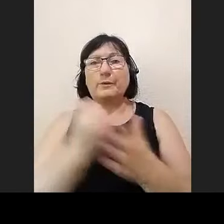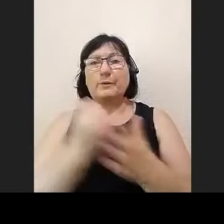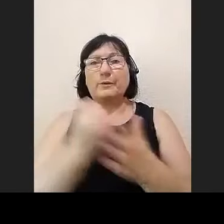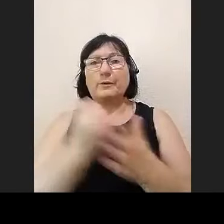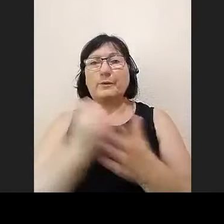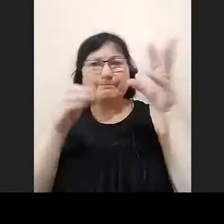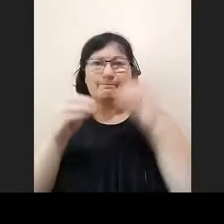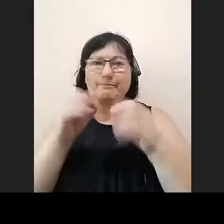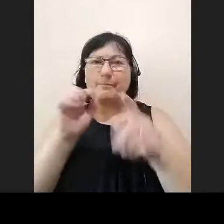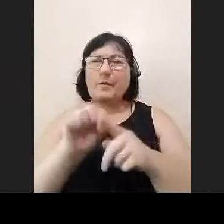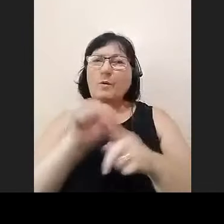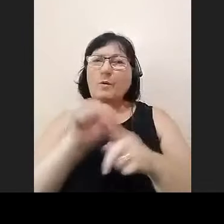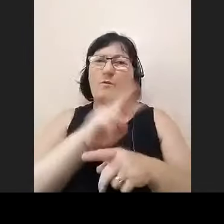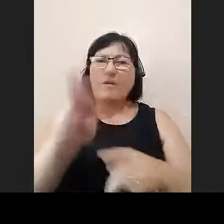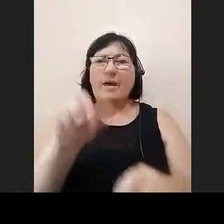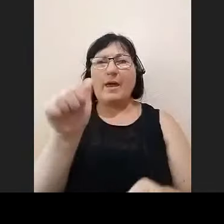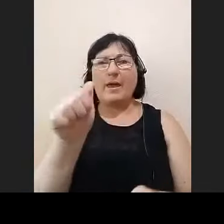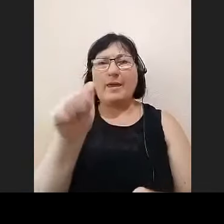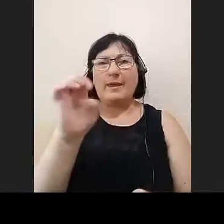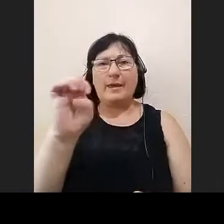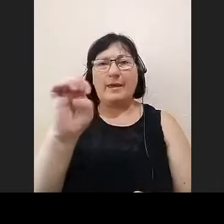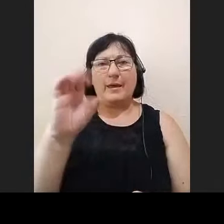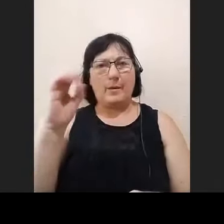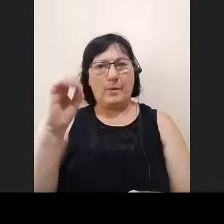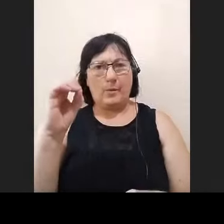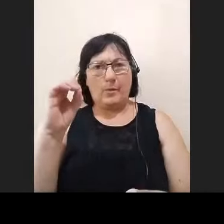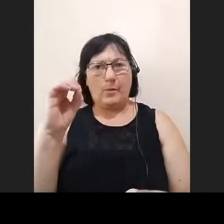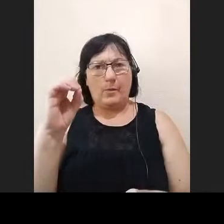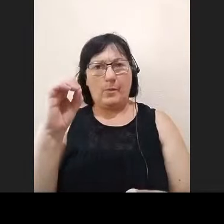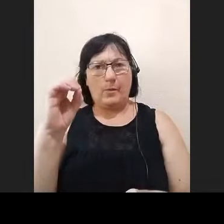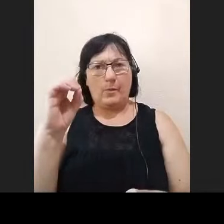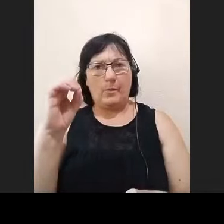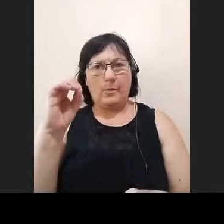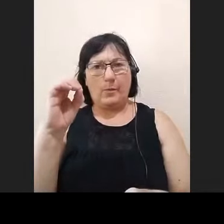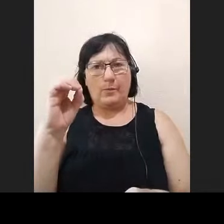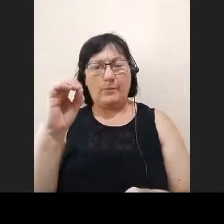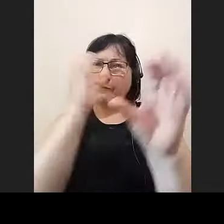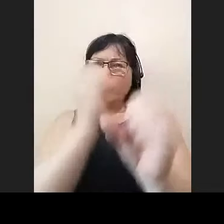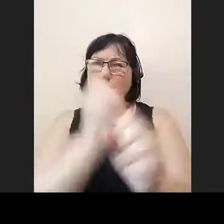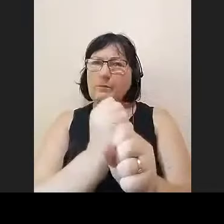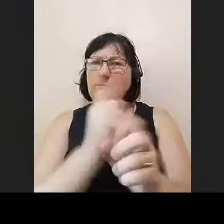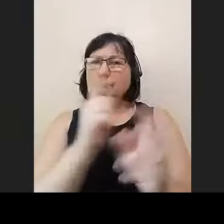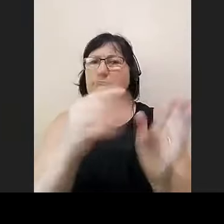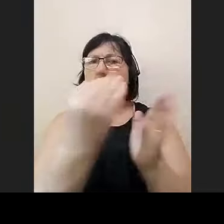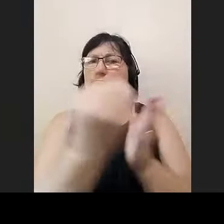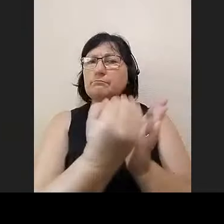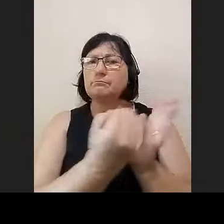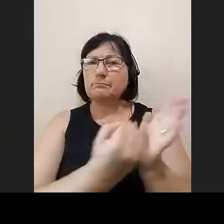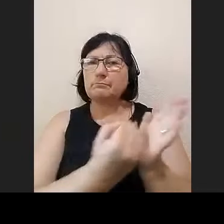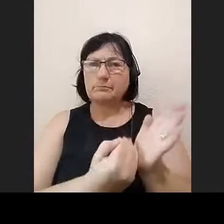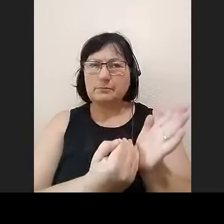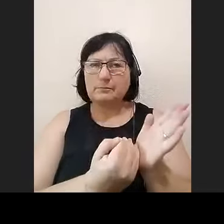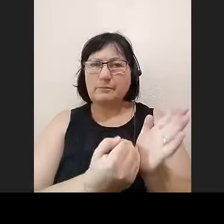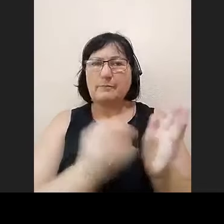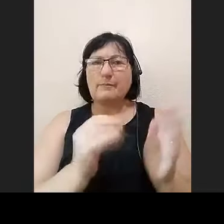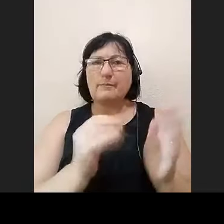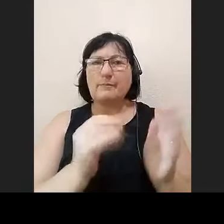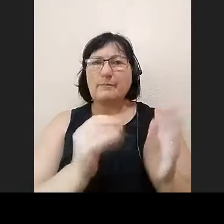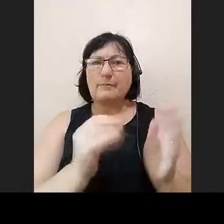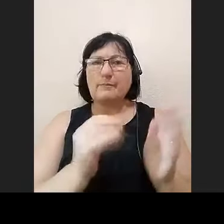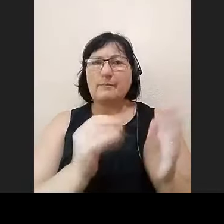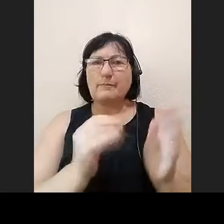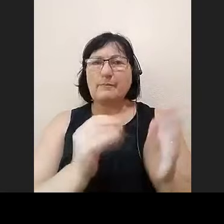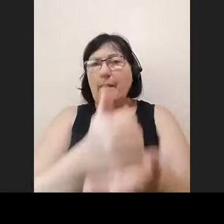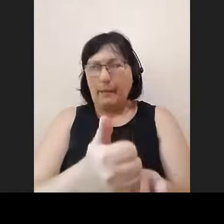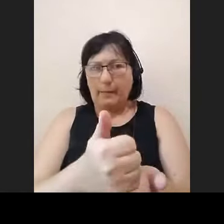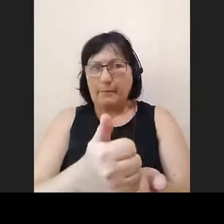key focus on how the program aims to facilitate trade and enhance compliance within the